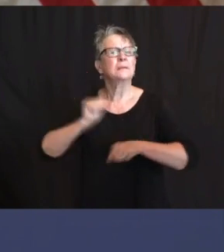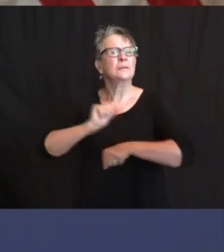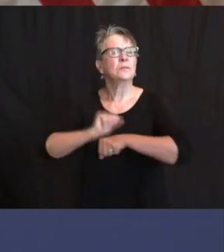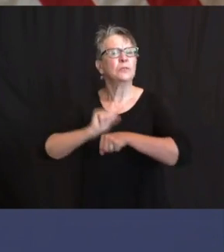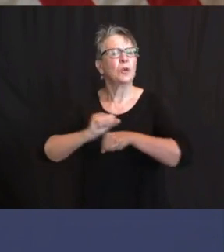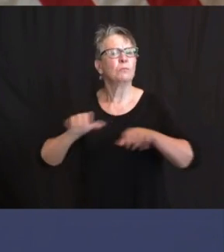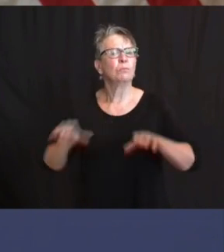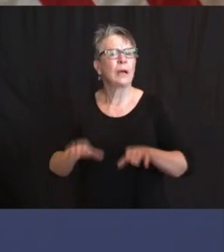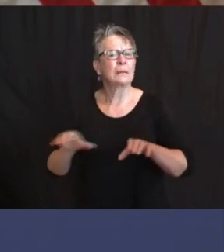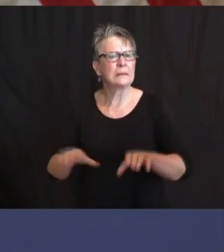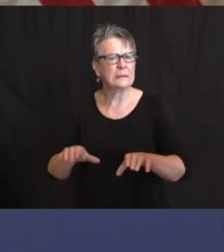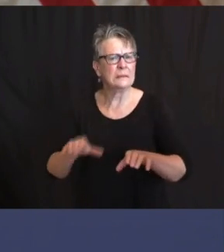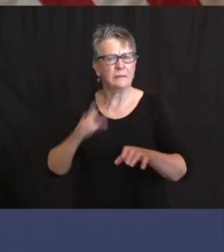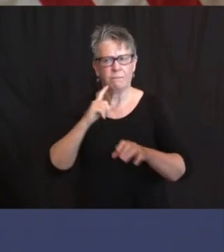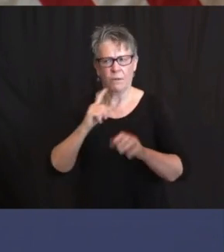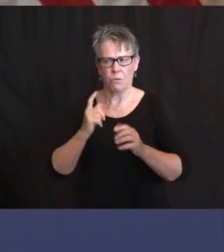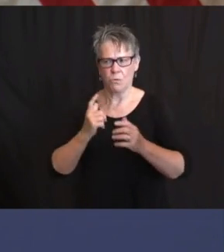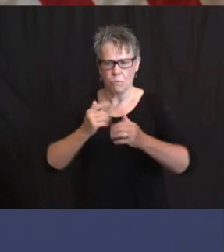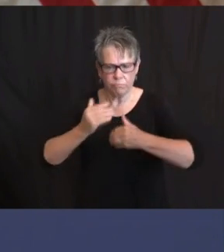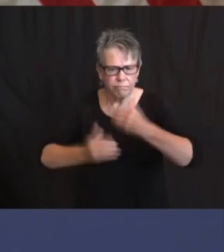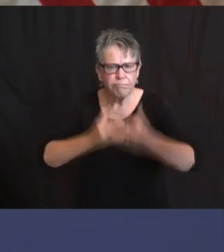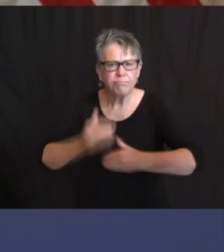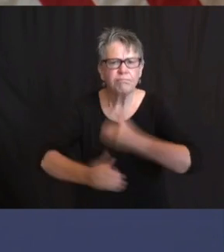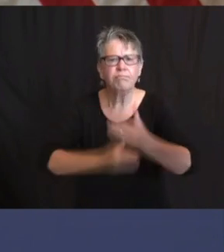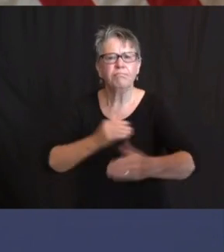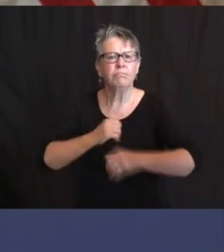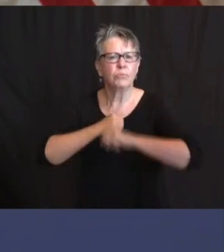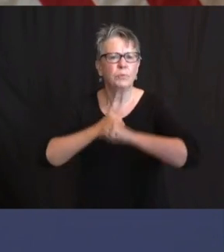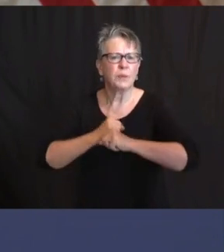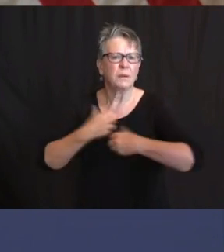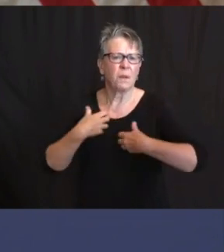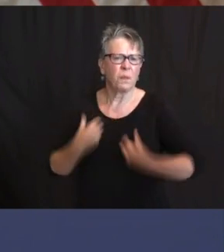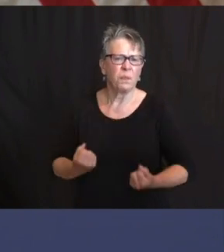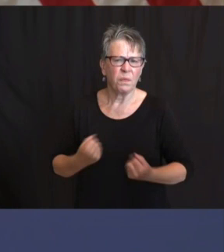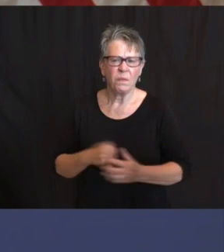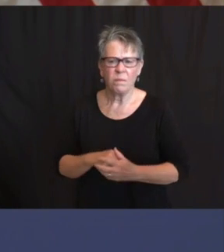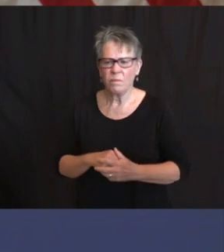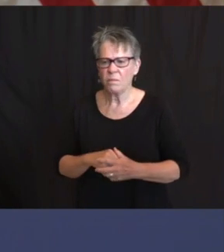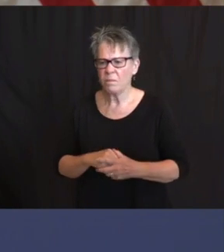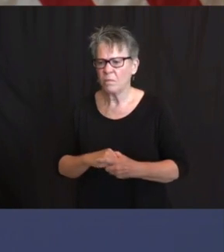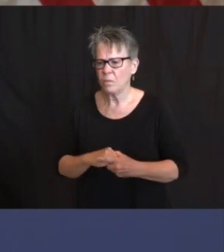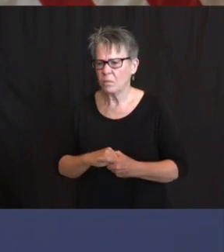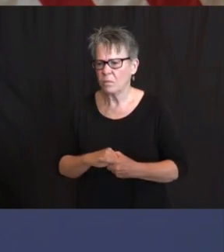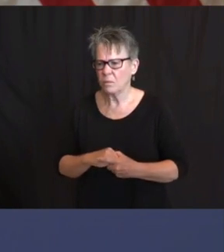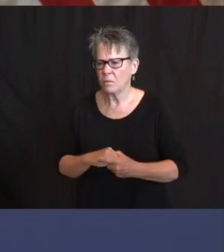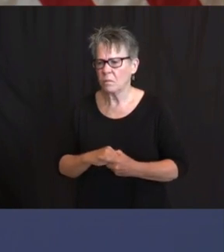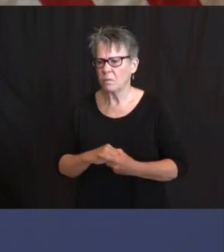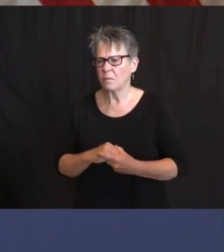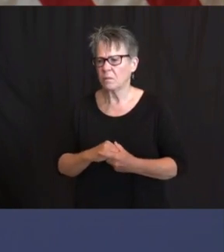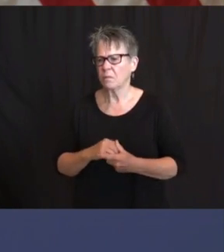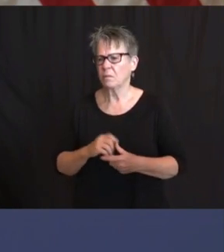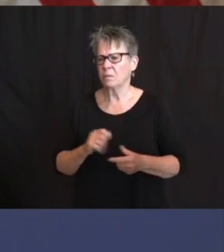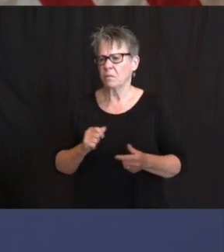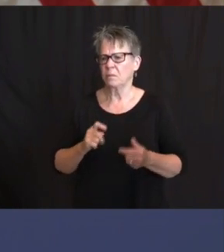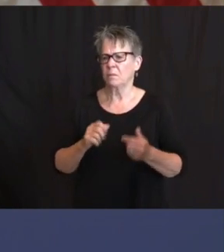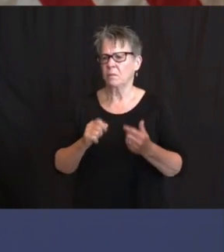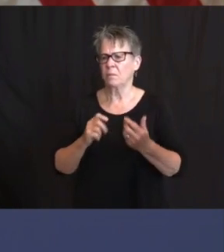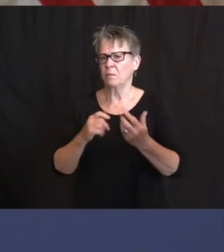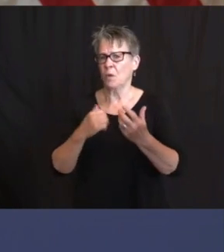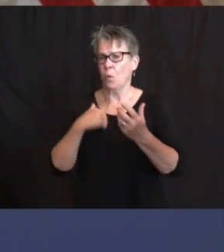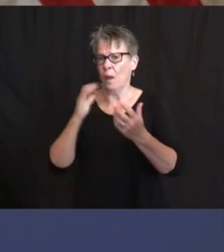So the mandatory restrictions that each phase must be adhered to will continue until we reach our new